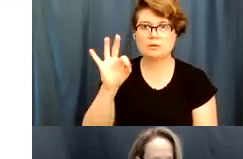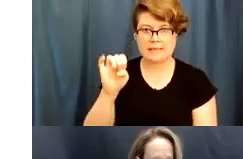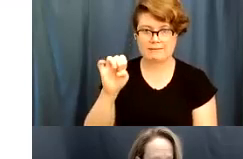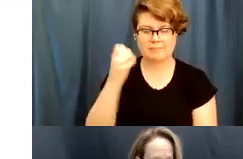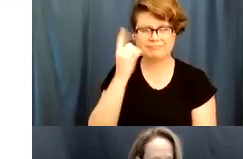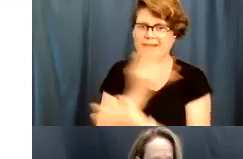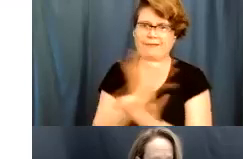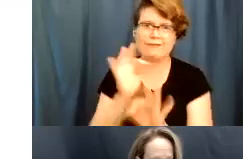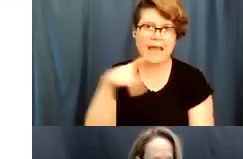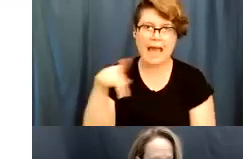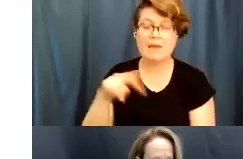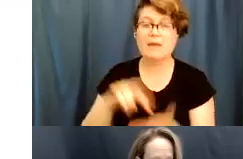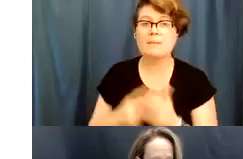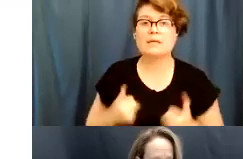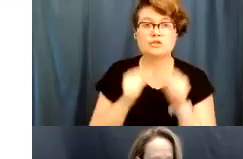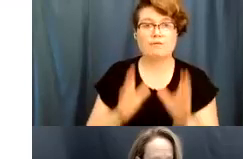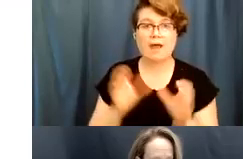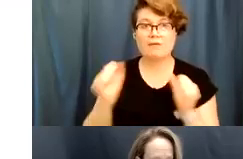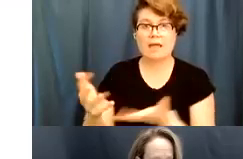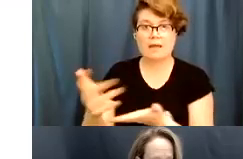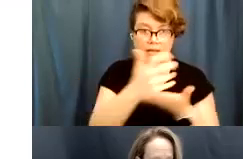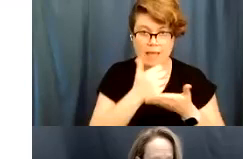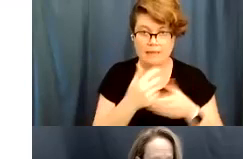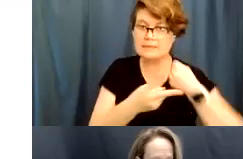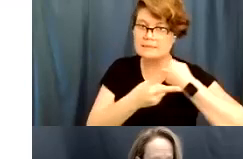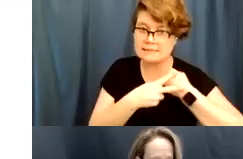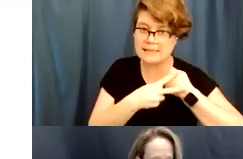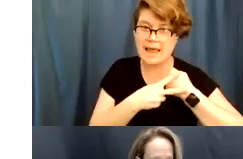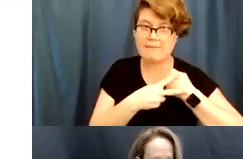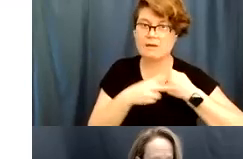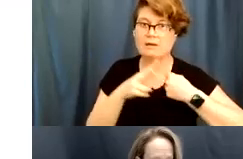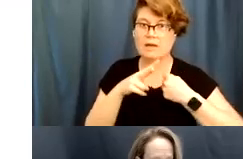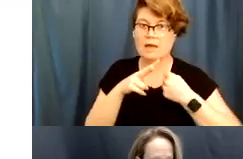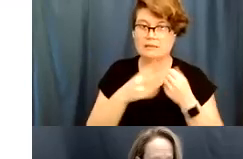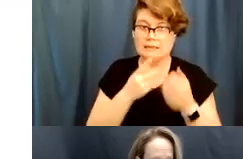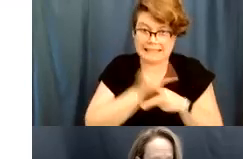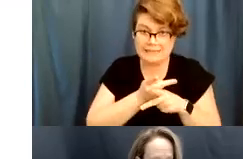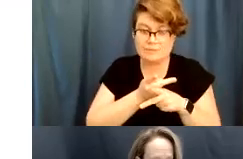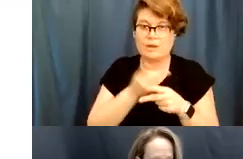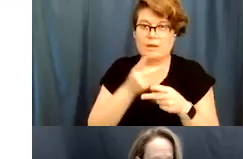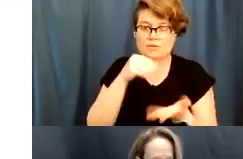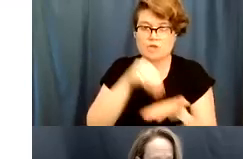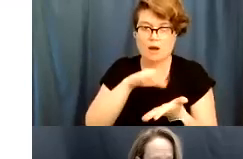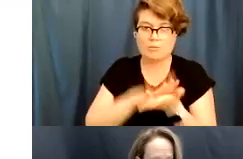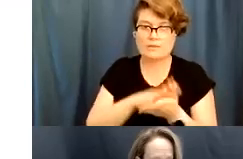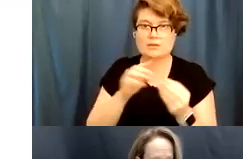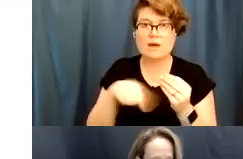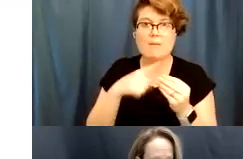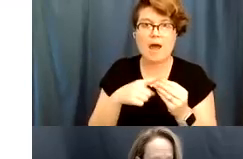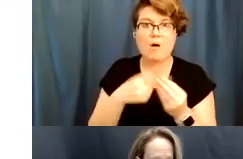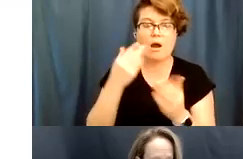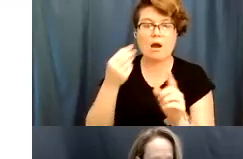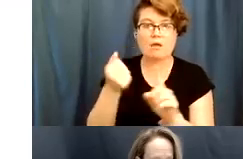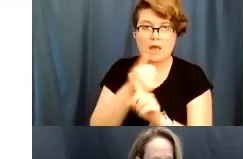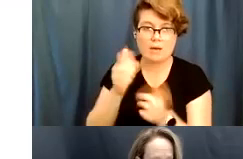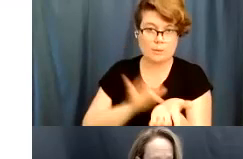collect, store, and share evidence of the abuse. Survivors can document abuse by logging individual incidents, including